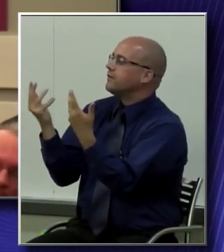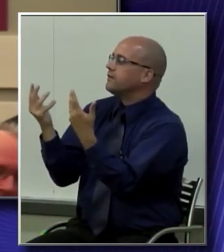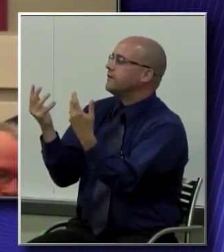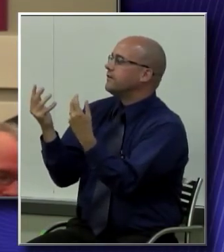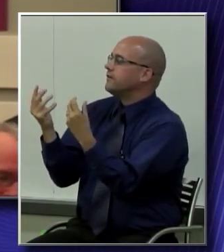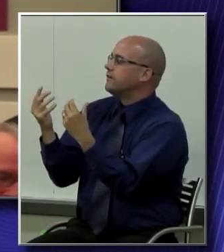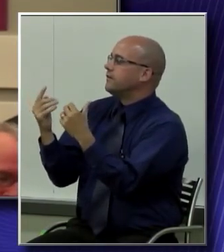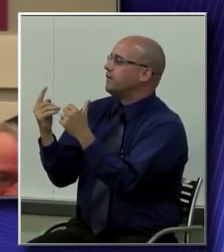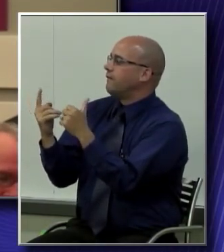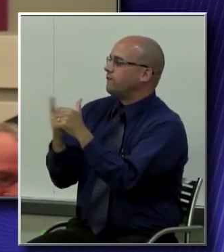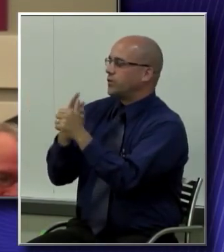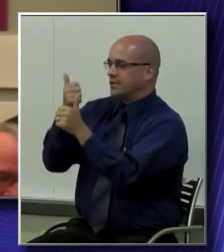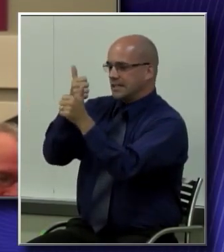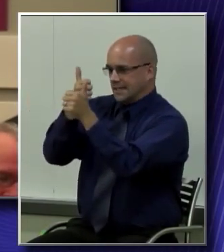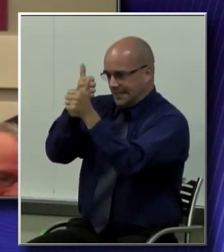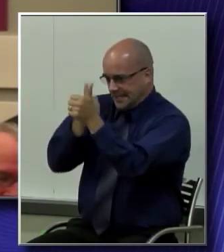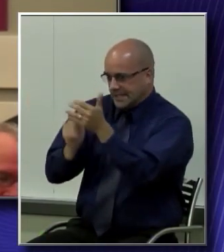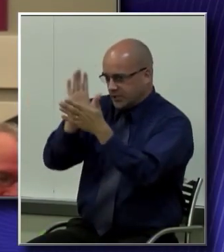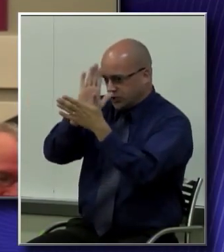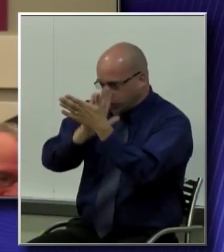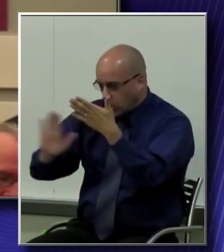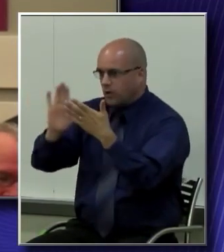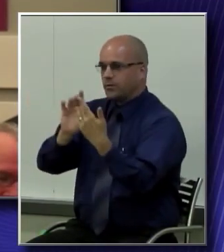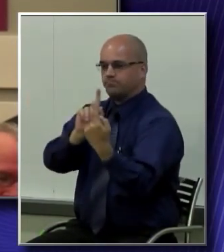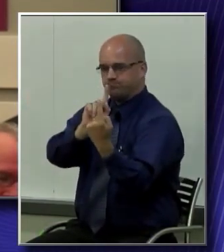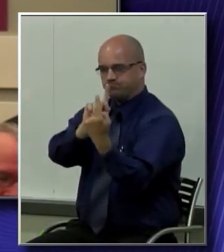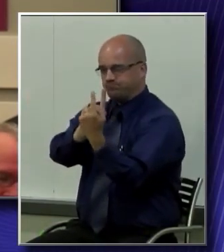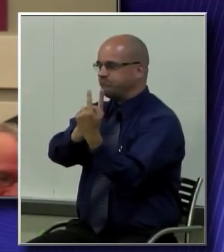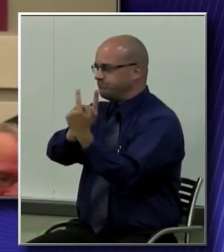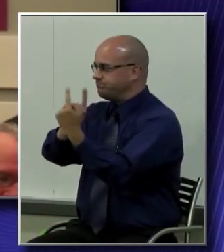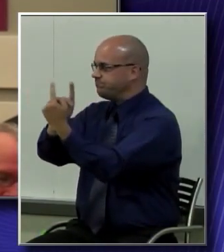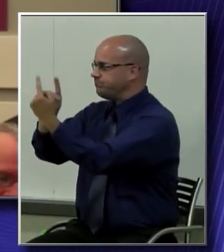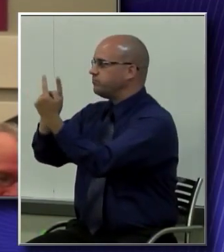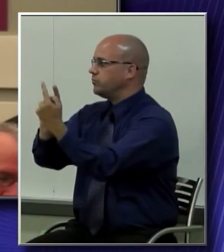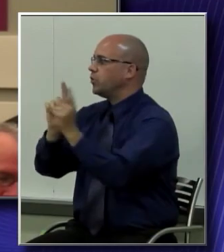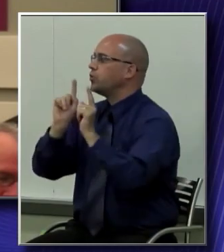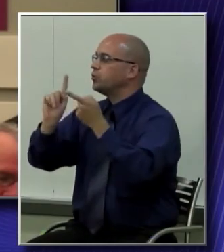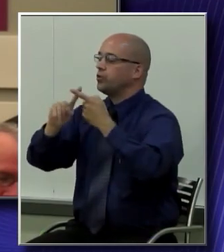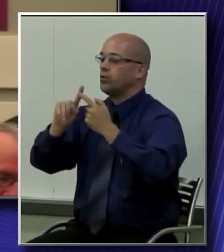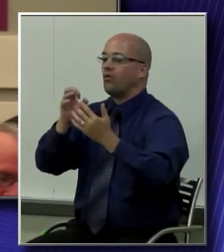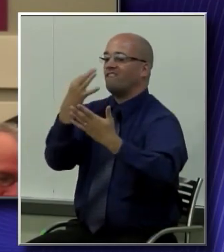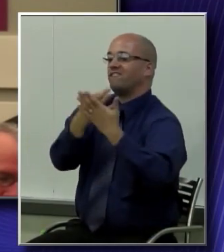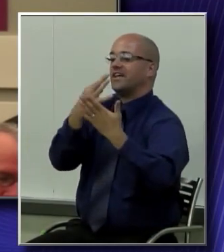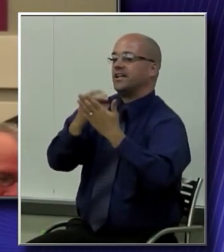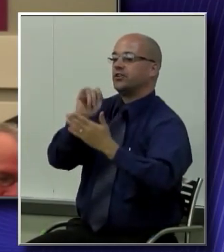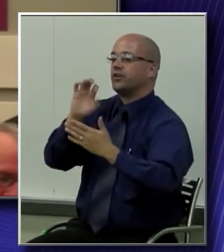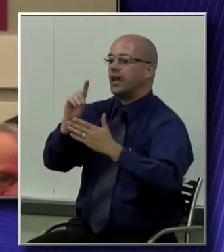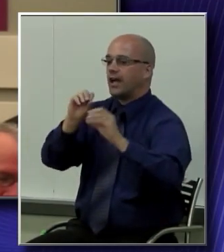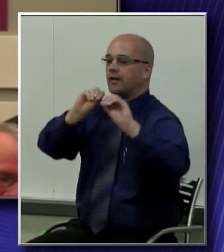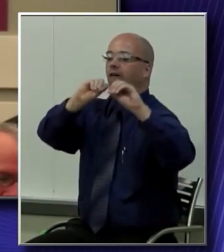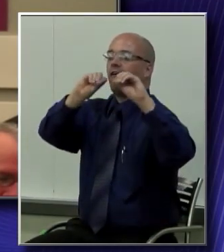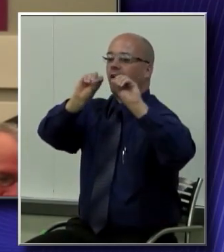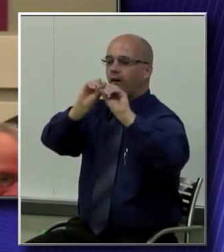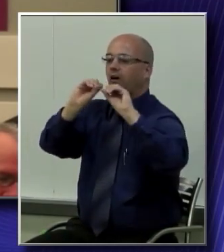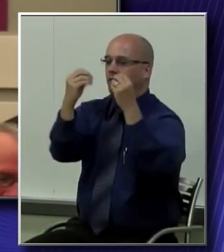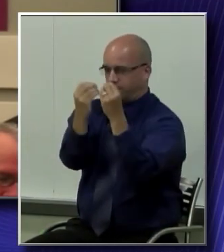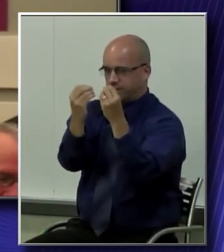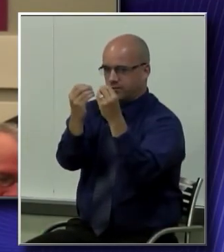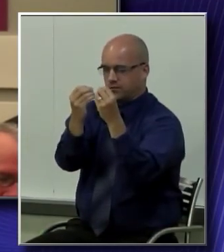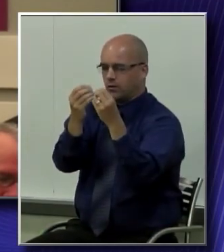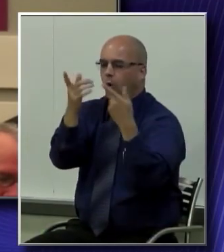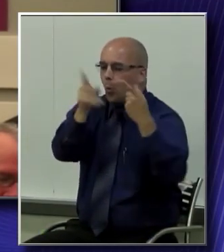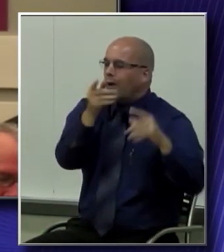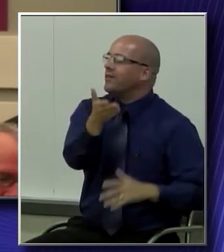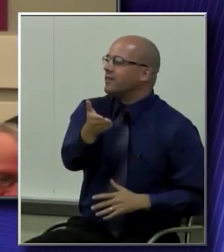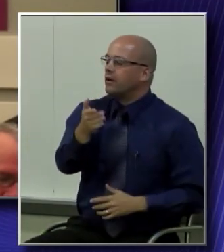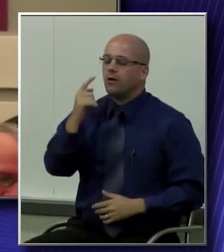to each and every institution and to single-handedly sit in every financial aid office and understand exactly what goes on in those offices.